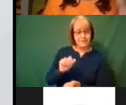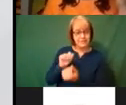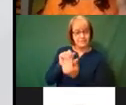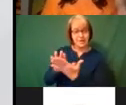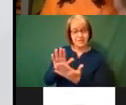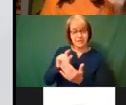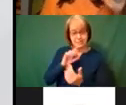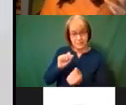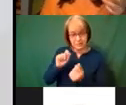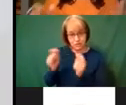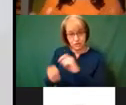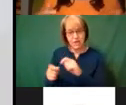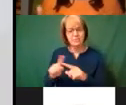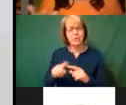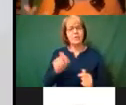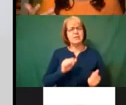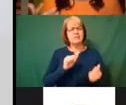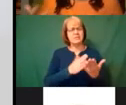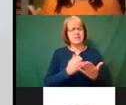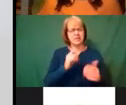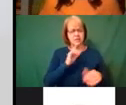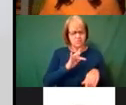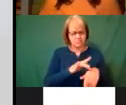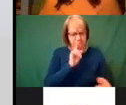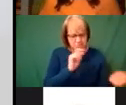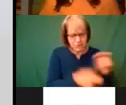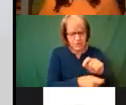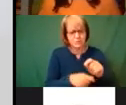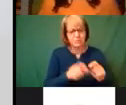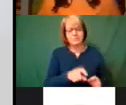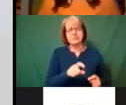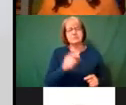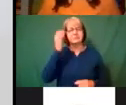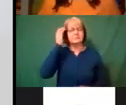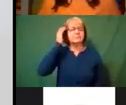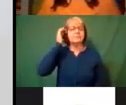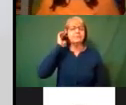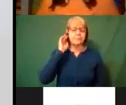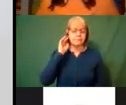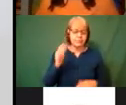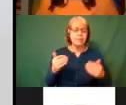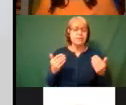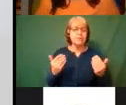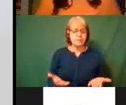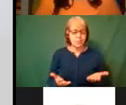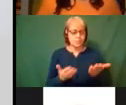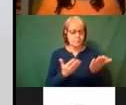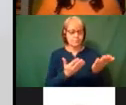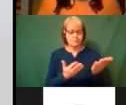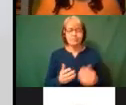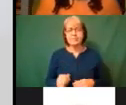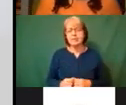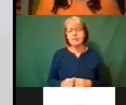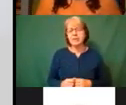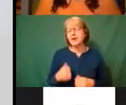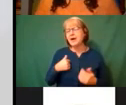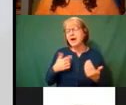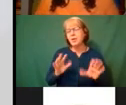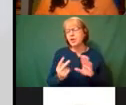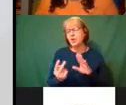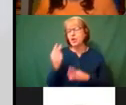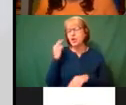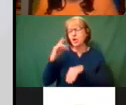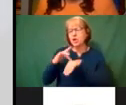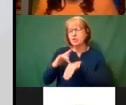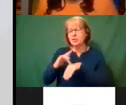it's face. So there's something for me about looking at the past in a very particular way at this moment, not living in the past, but understanding we're